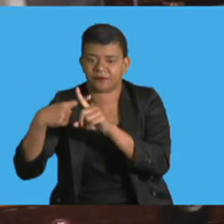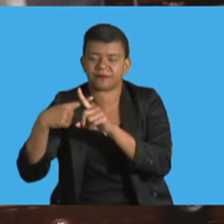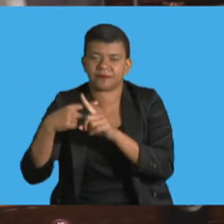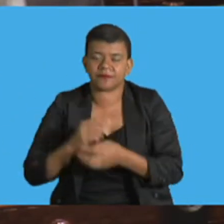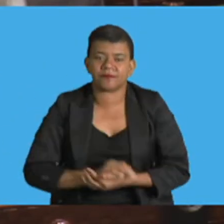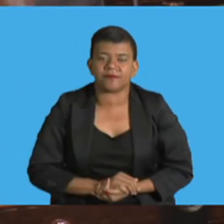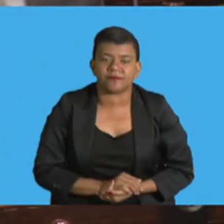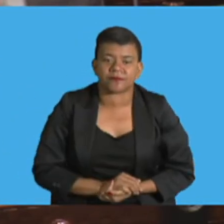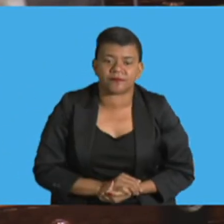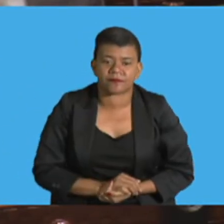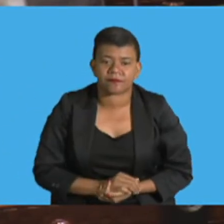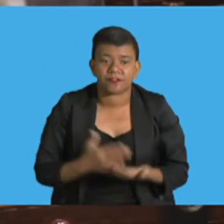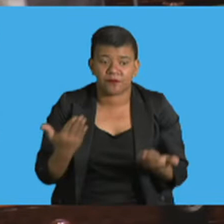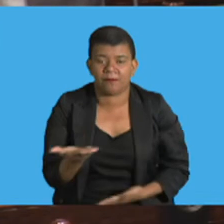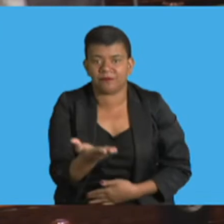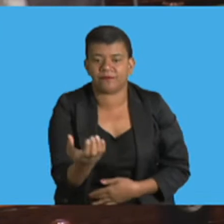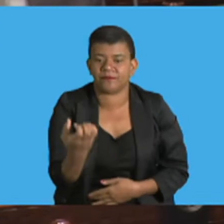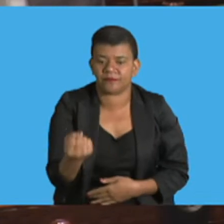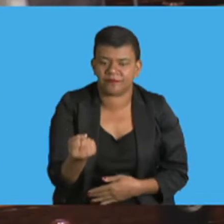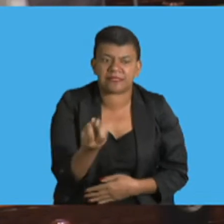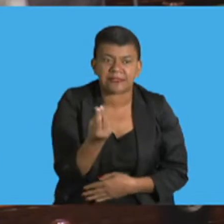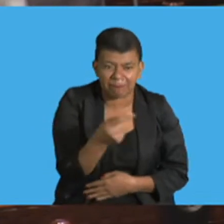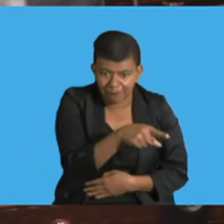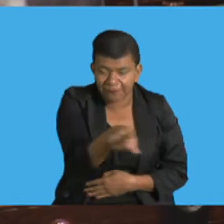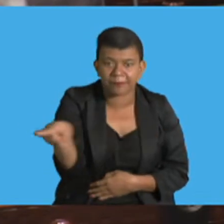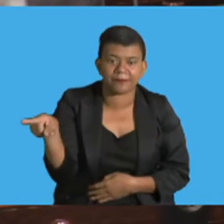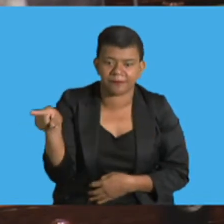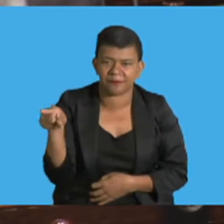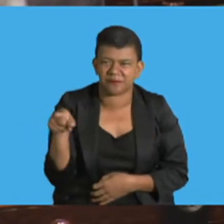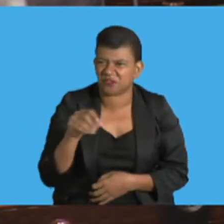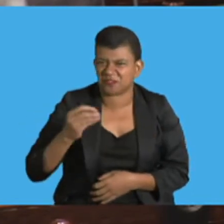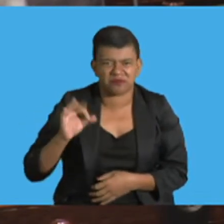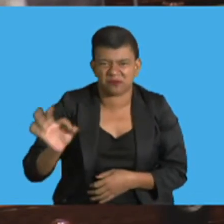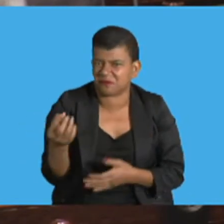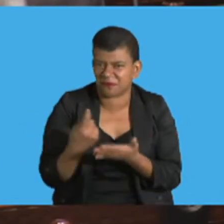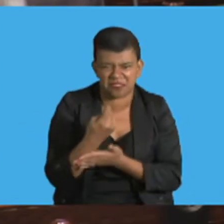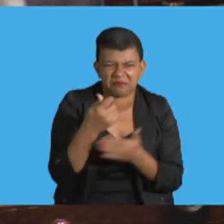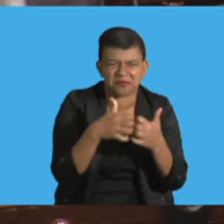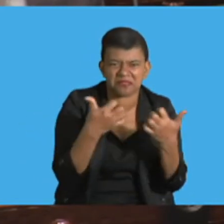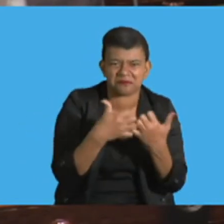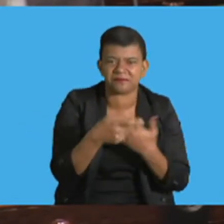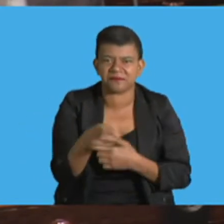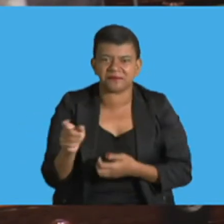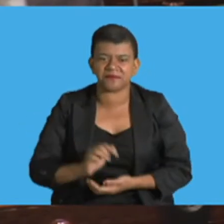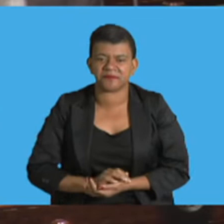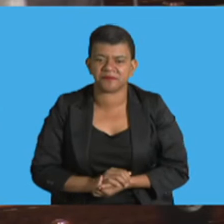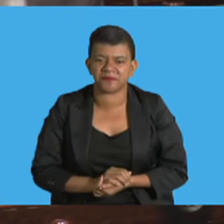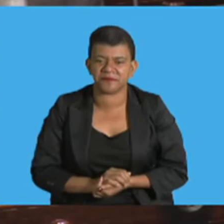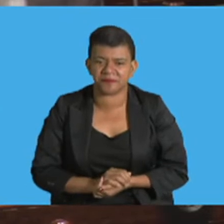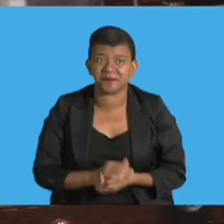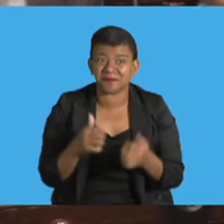that there are a lot of taxpayers who actually don't comply. Of course, there are many taxpayers that do comply. We have also